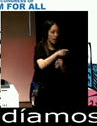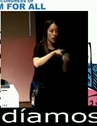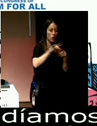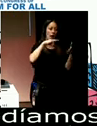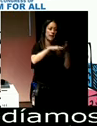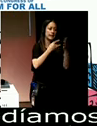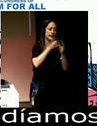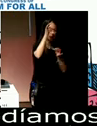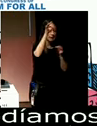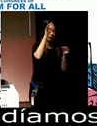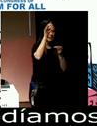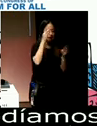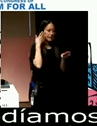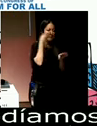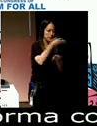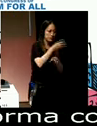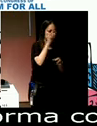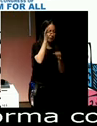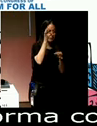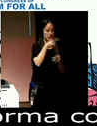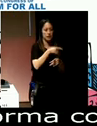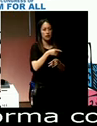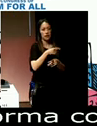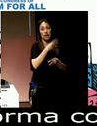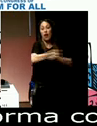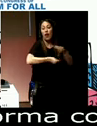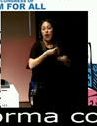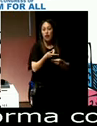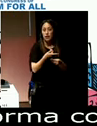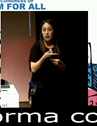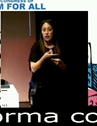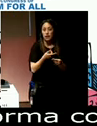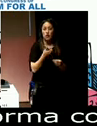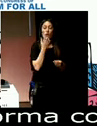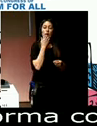they used to go establishment by establishment with an exhaustive